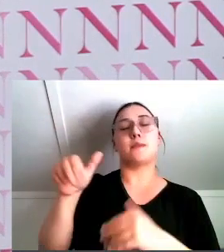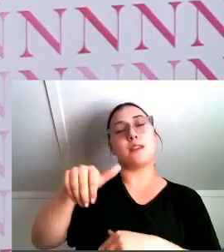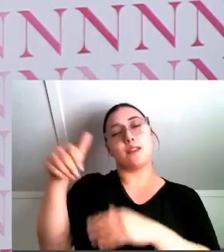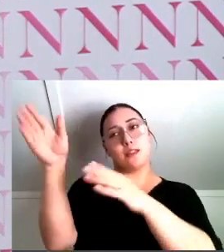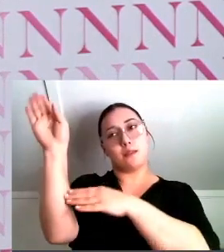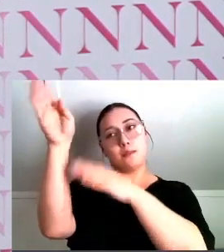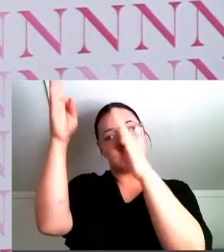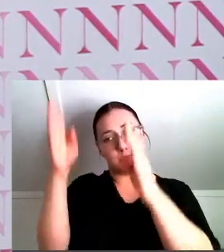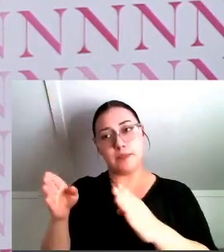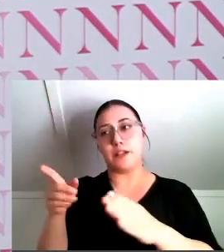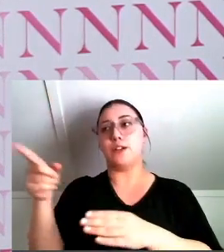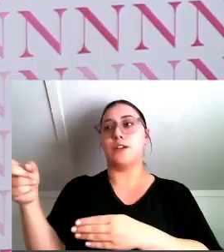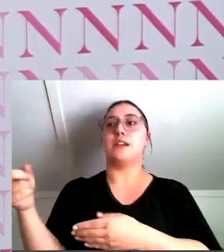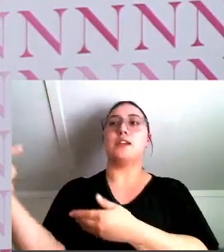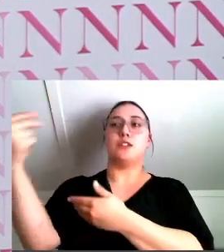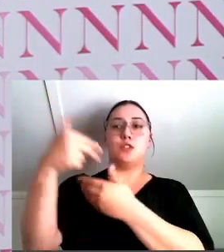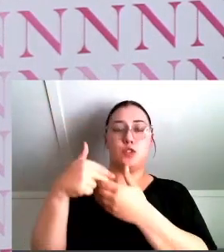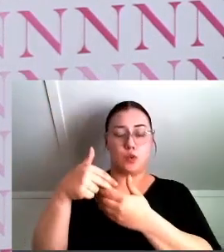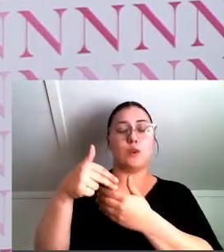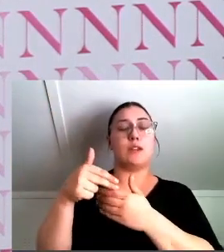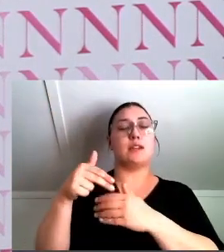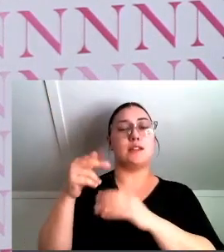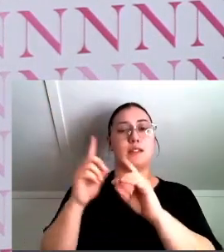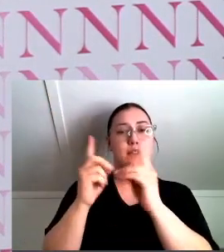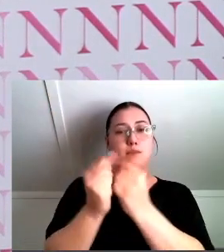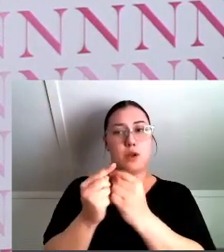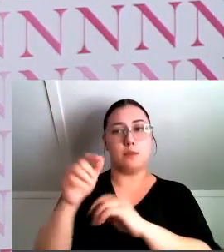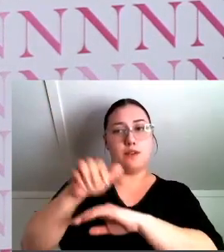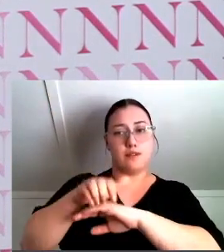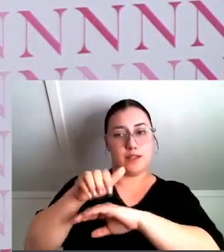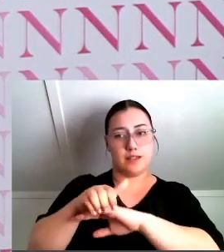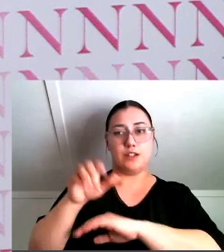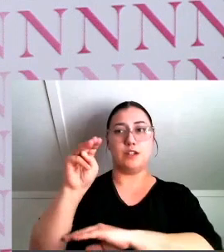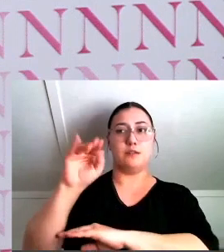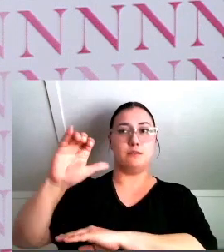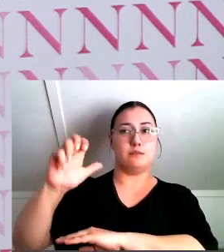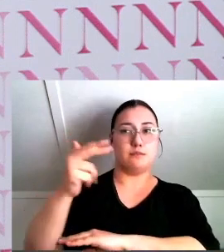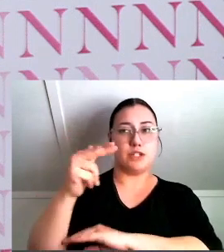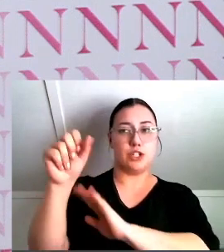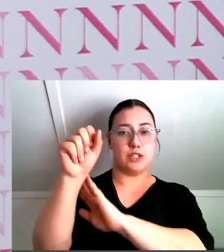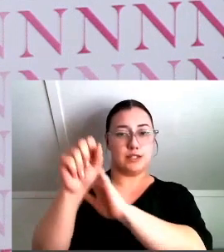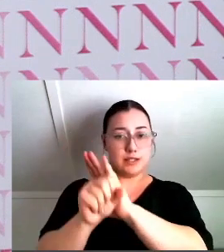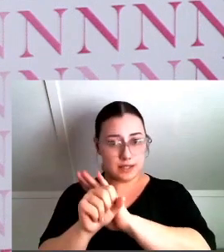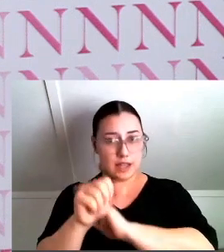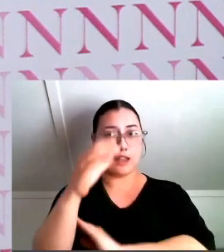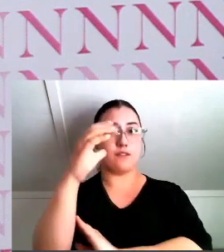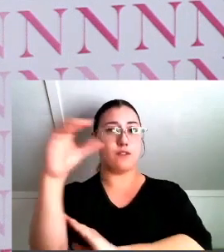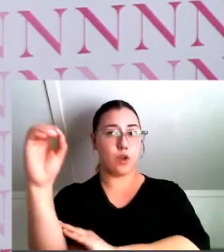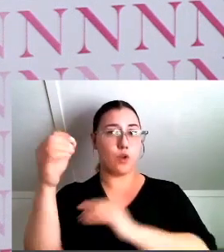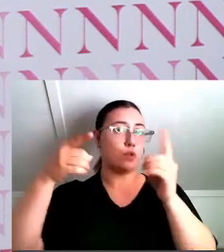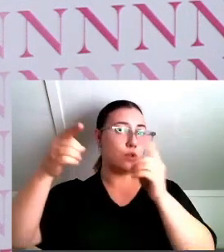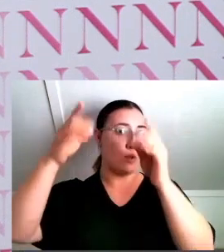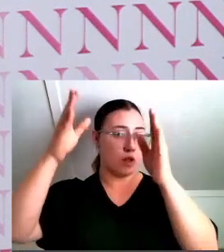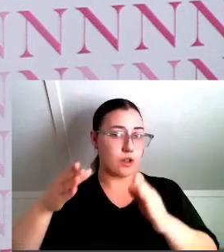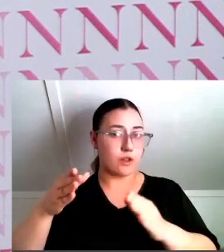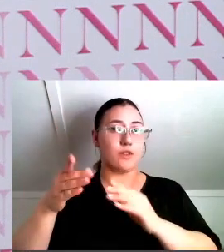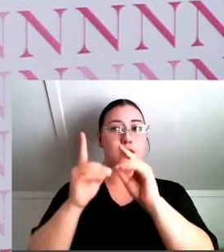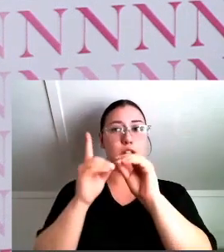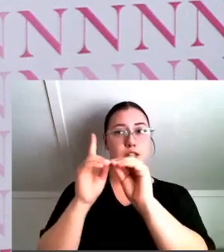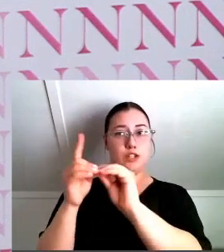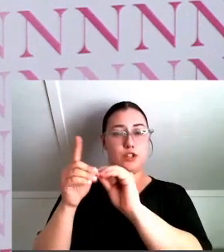the Department of English at Michigan State in fall 2018 as co-director for the Digital Humanities and Literary Cognition